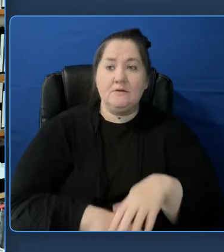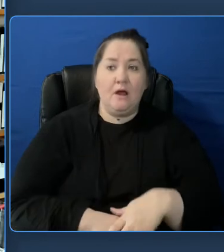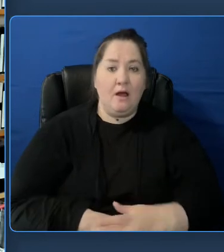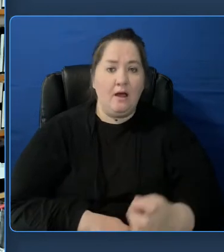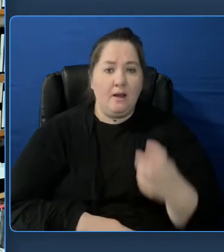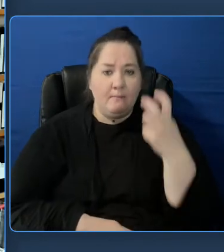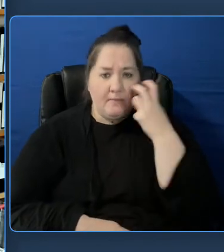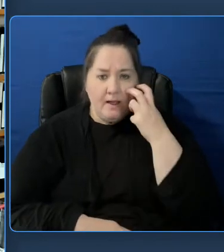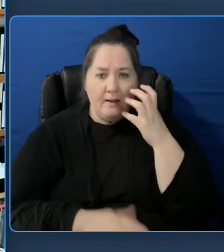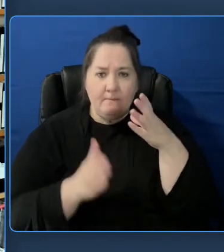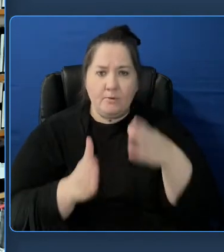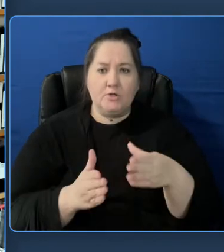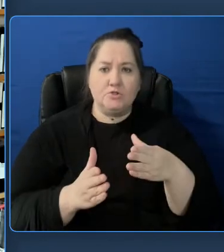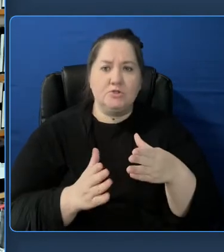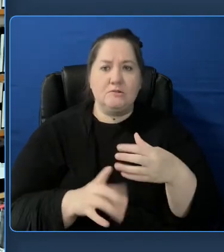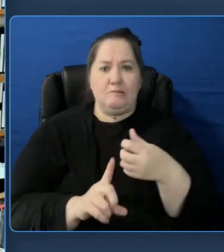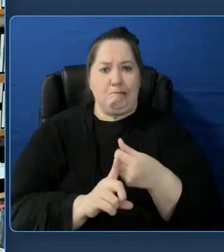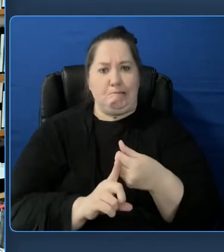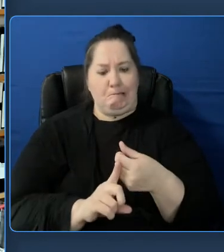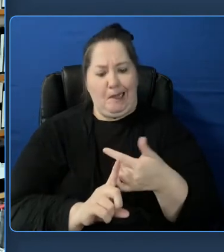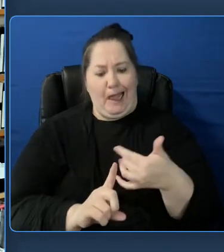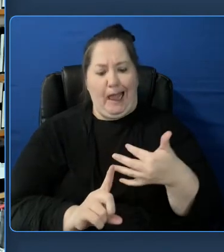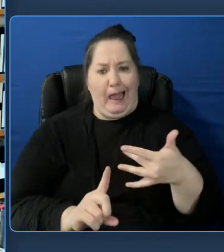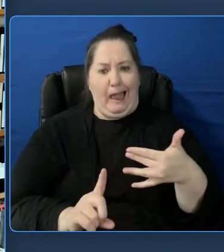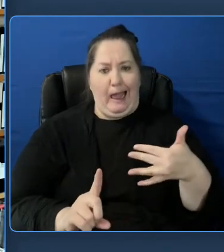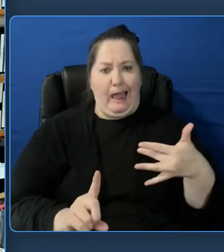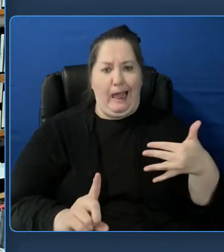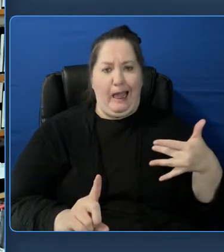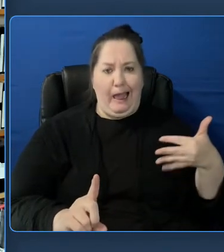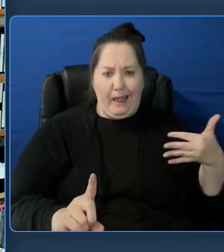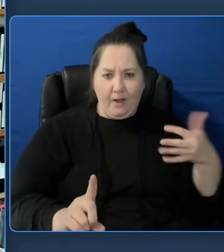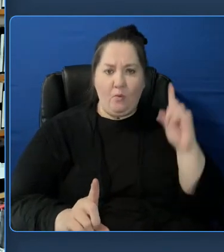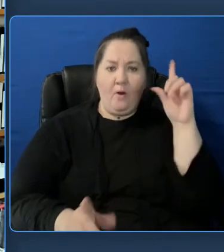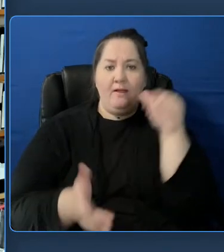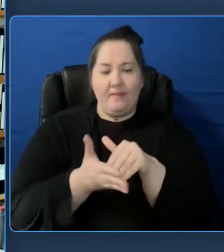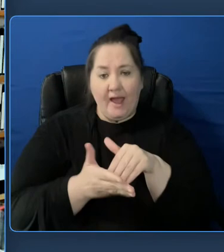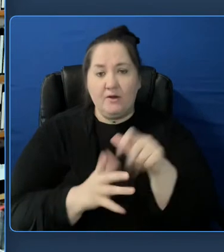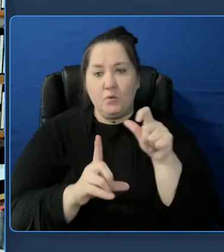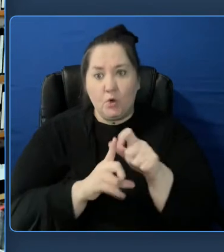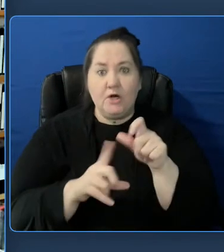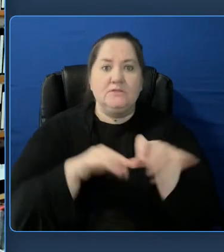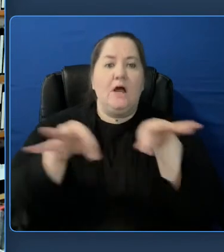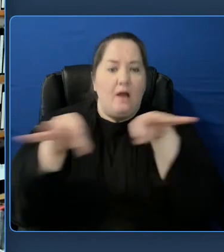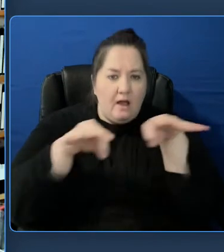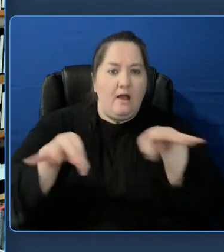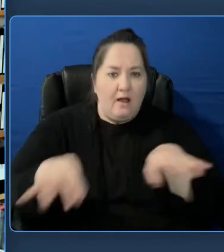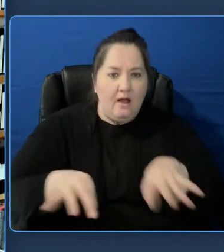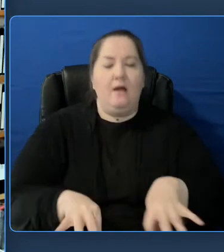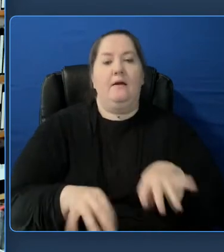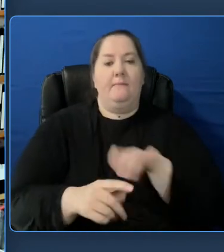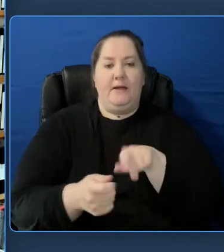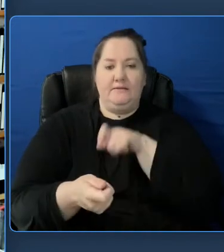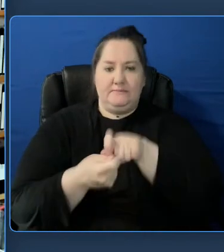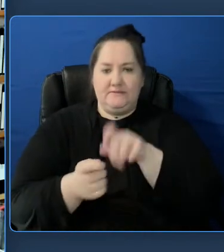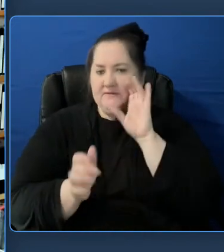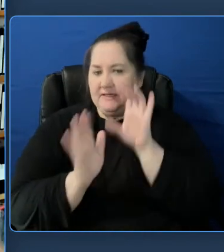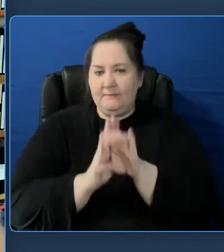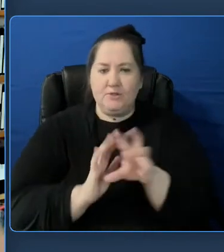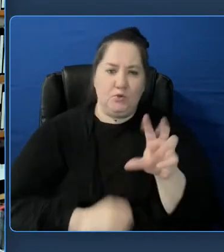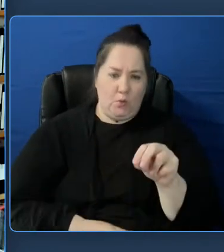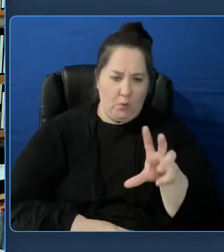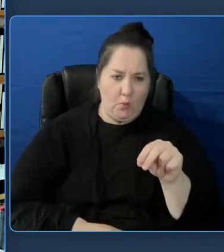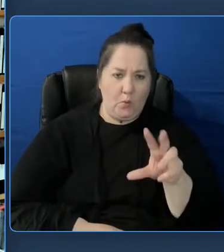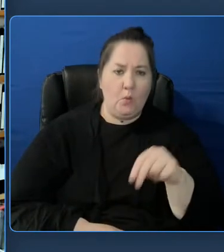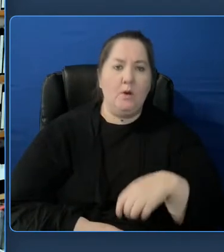blind person doesn't really want to or need to hear a thousand words about a particular image.